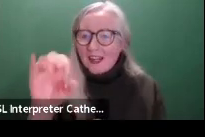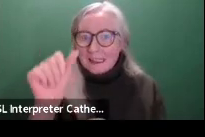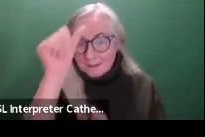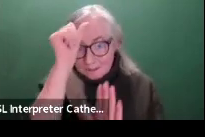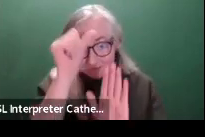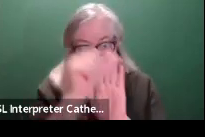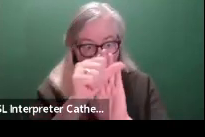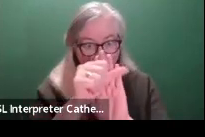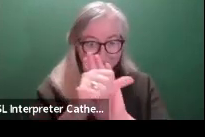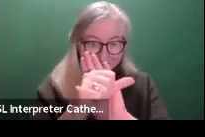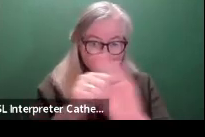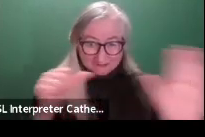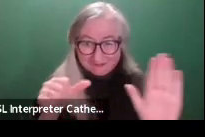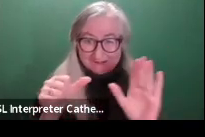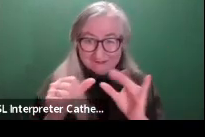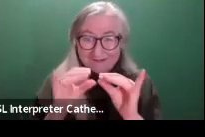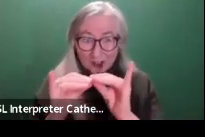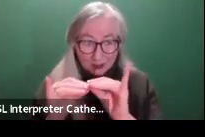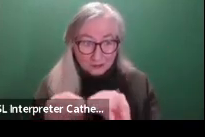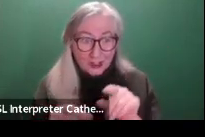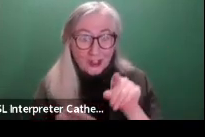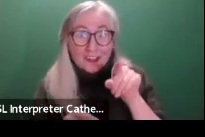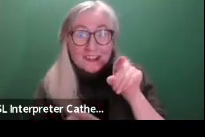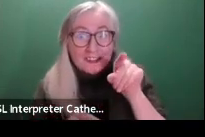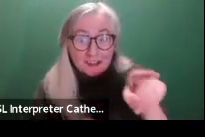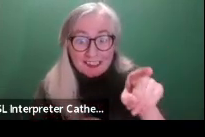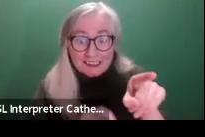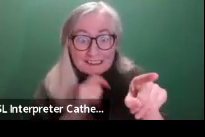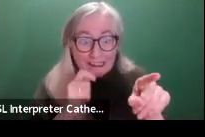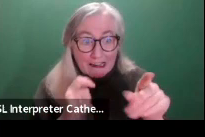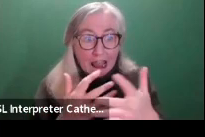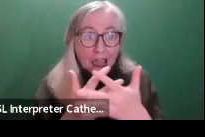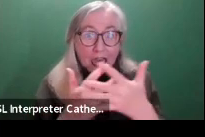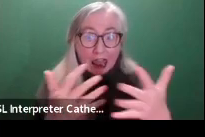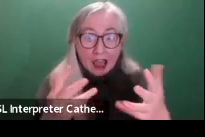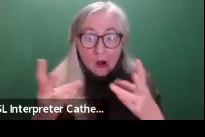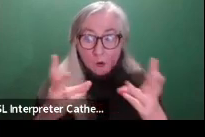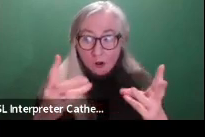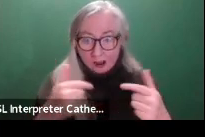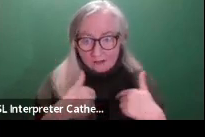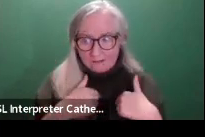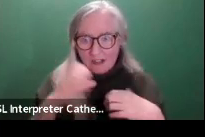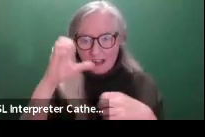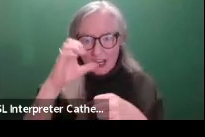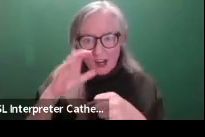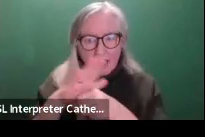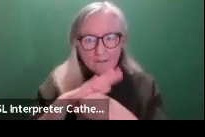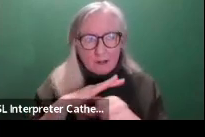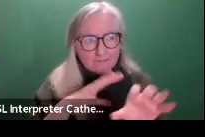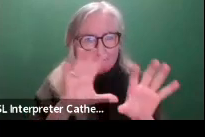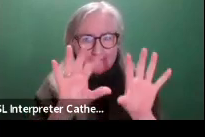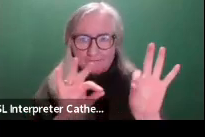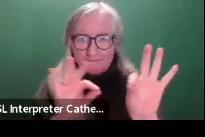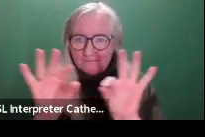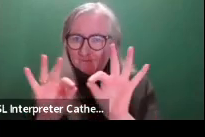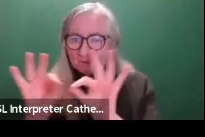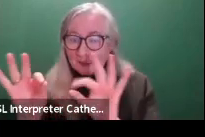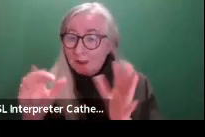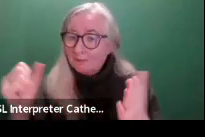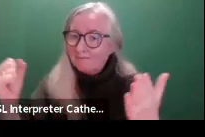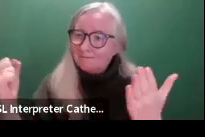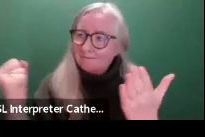very experienced interpreter. And she had said, there's a lot of work. I'm very careful about what I'm taking now. It's a real